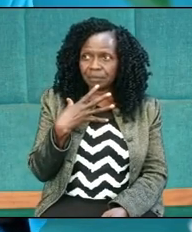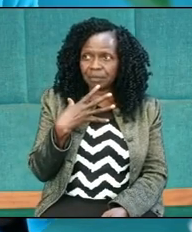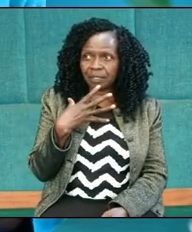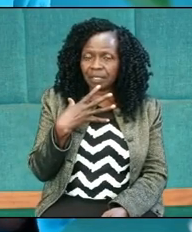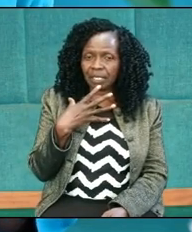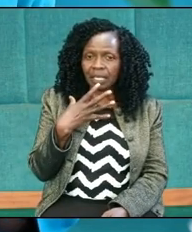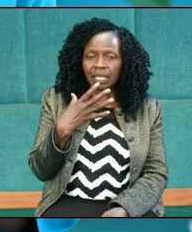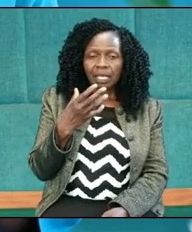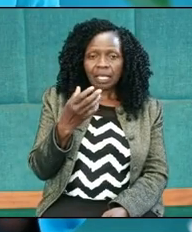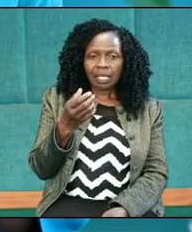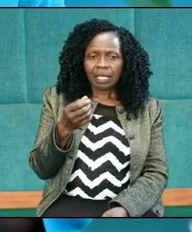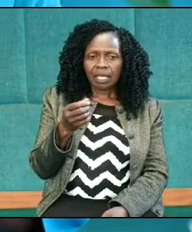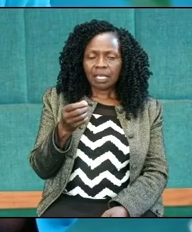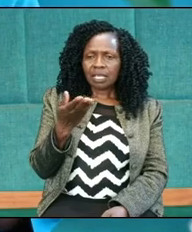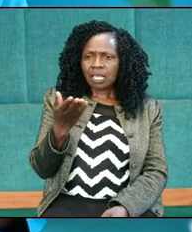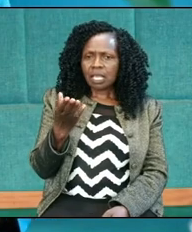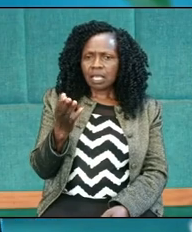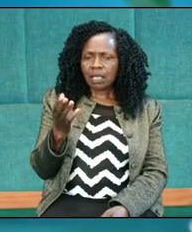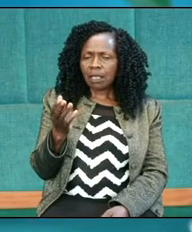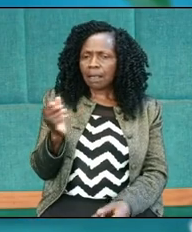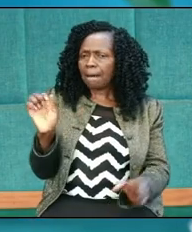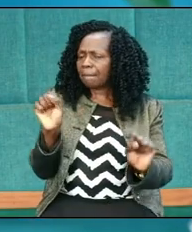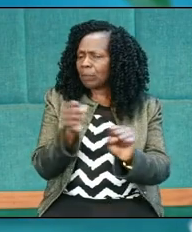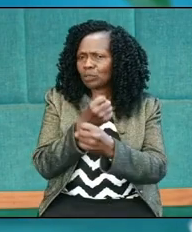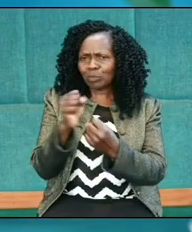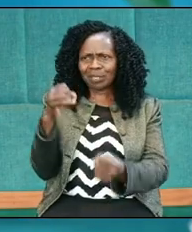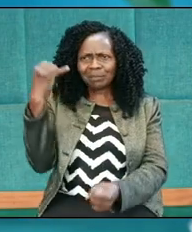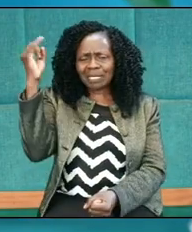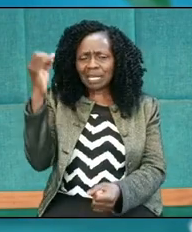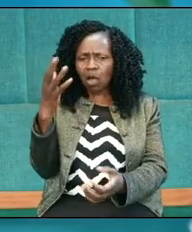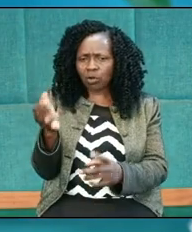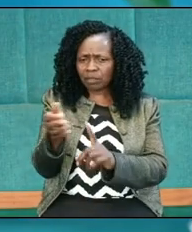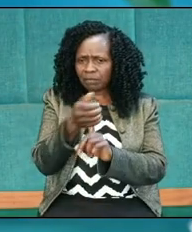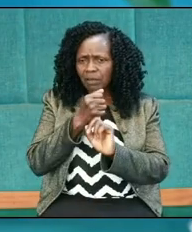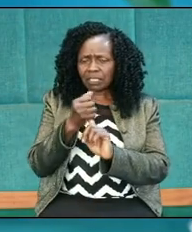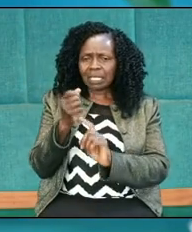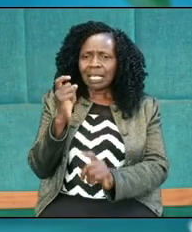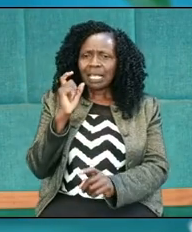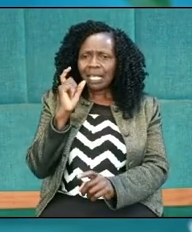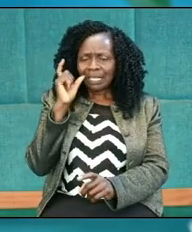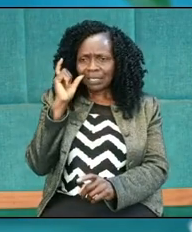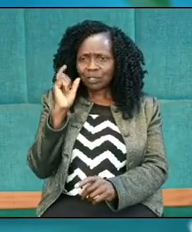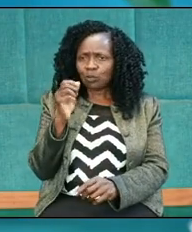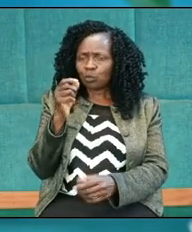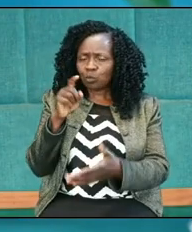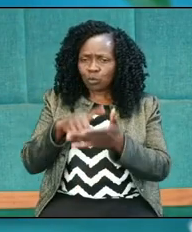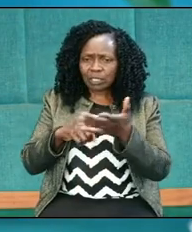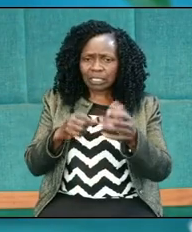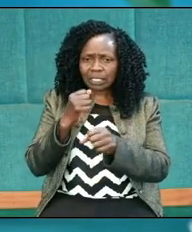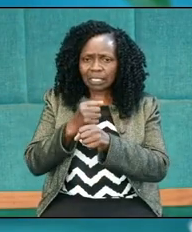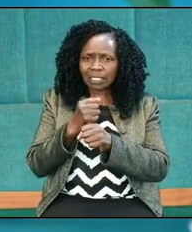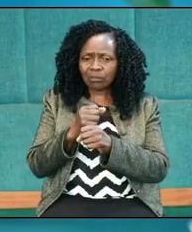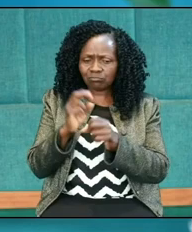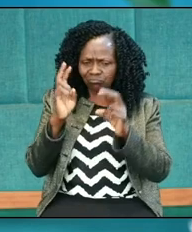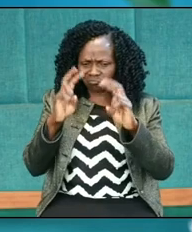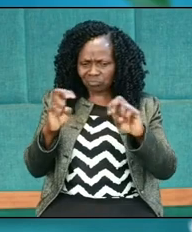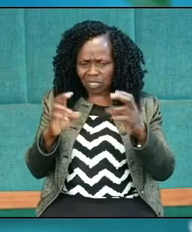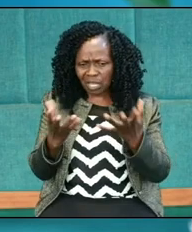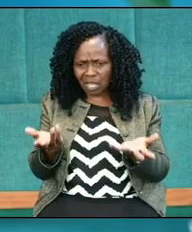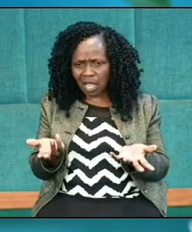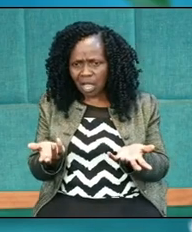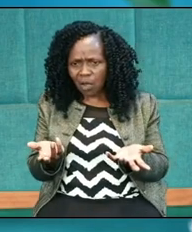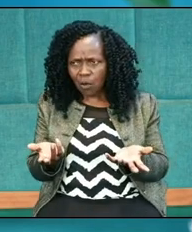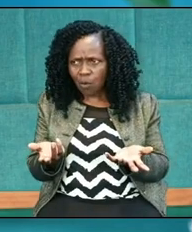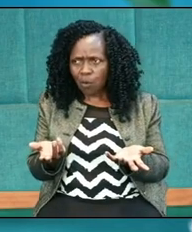he could not imagine how he got that one, because all that he did was actually to look for an in-law. How can an in-law